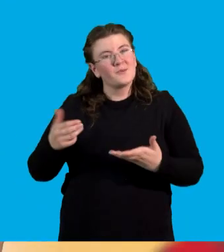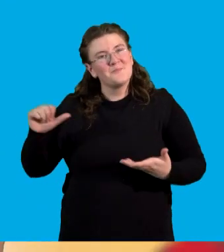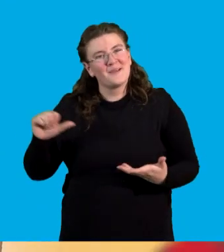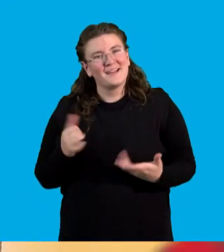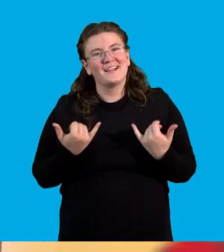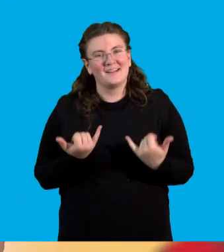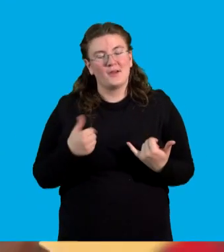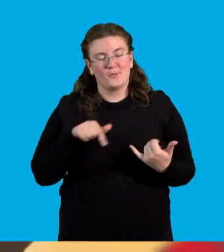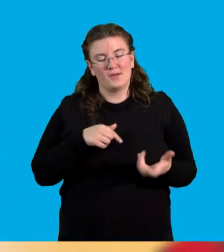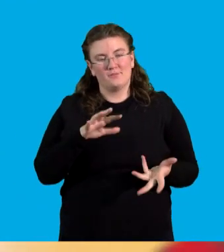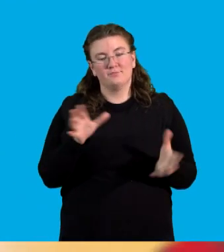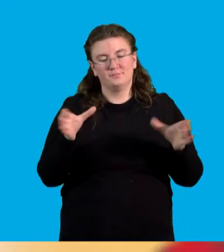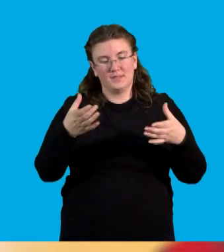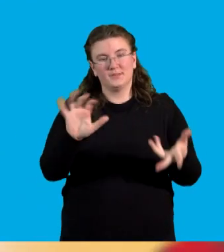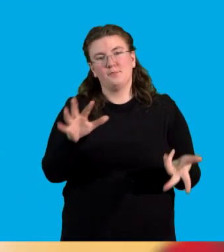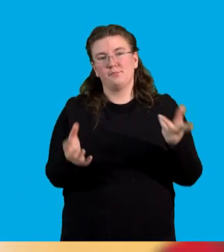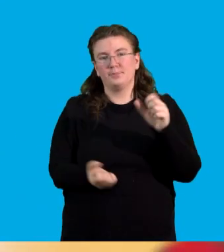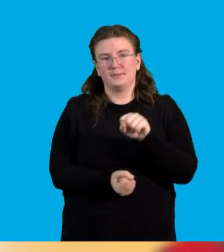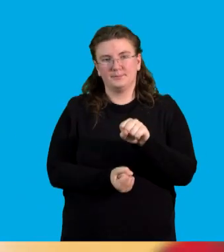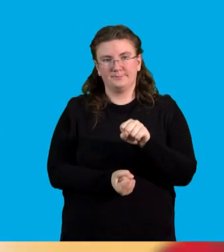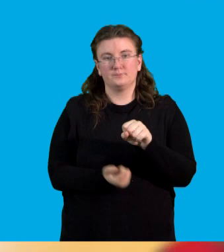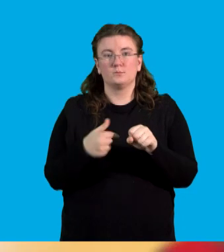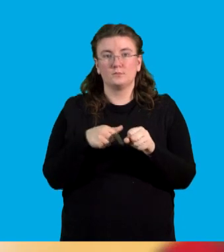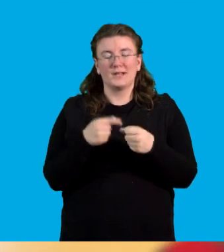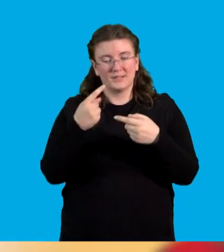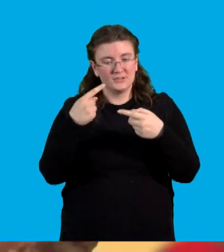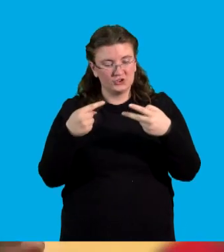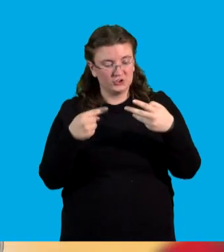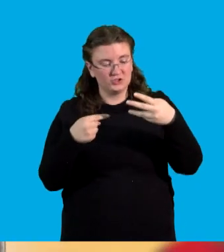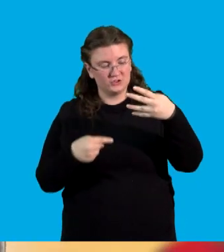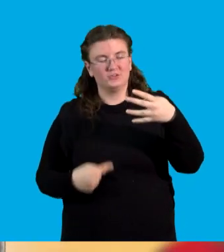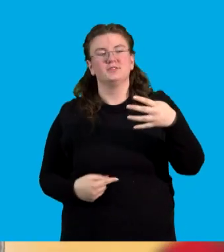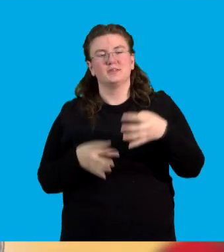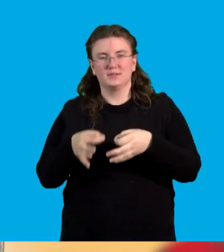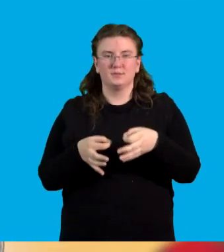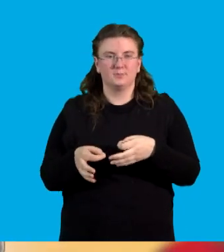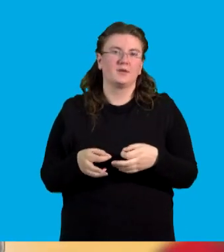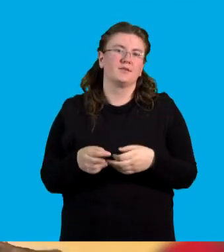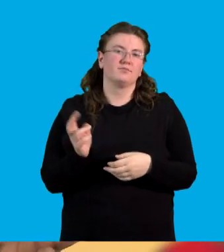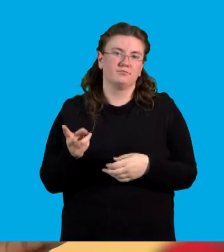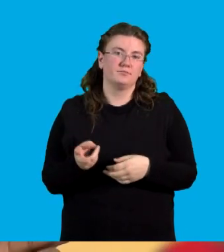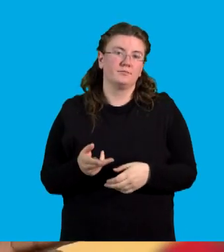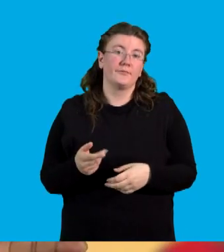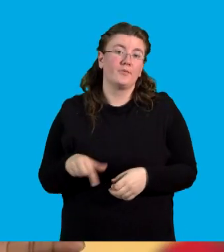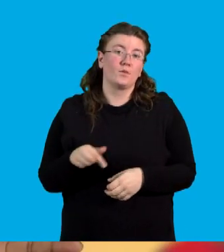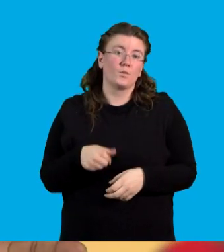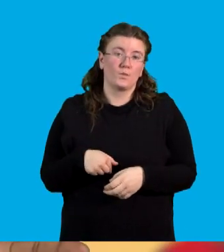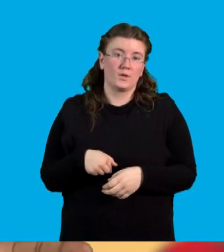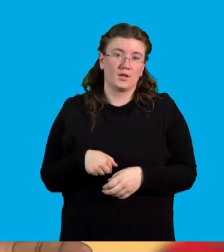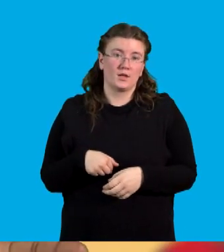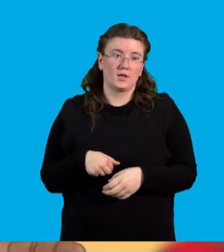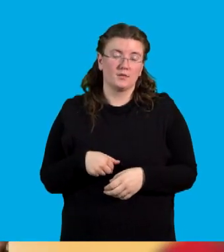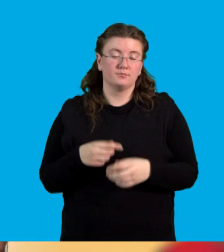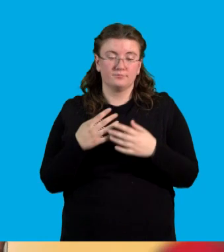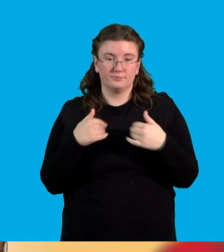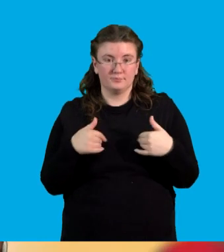Welcome back, learners. So now to wrap up this lesson by going through everything that transpired in this lesson. We're going to start by looking at